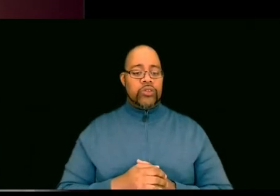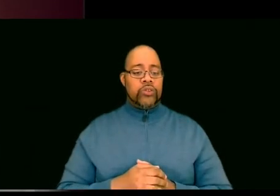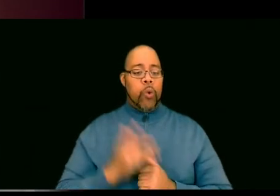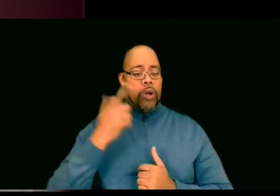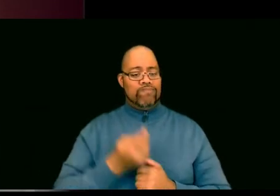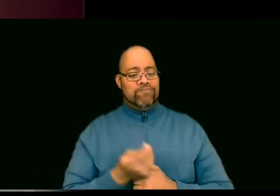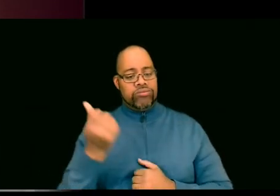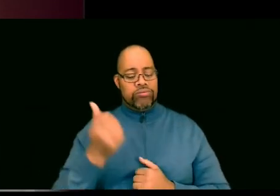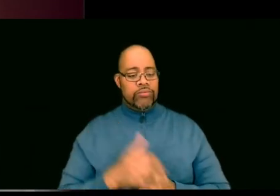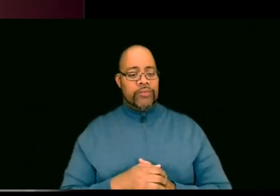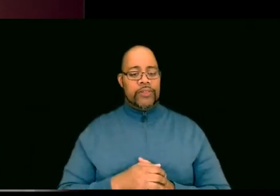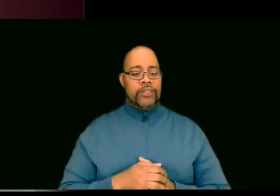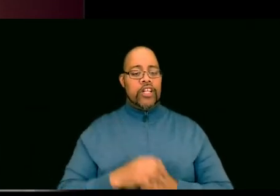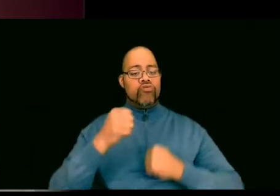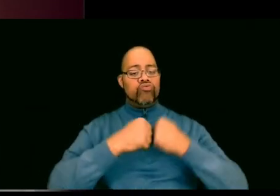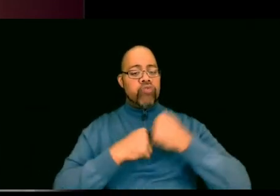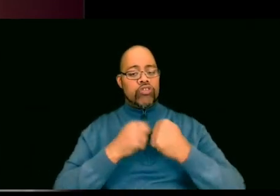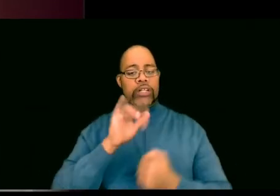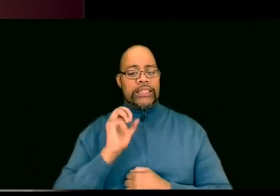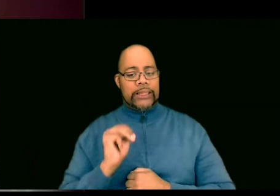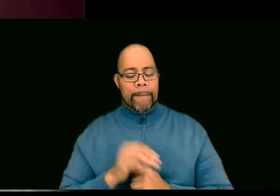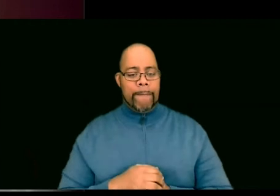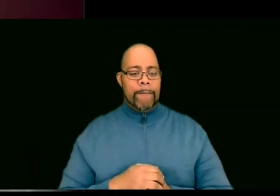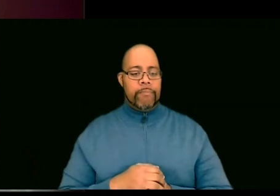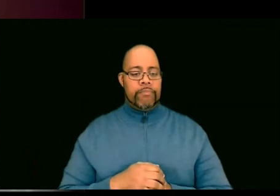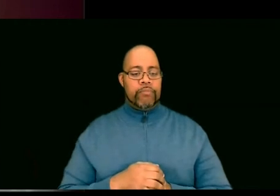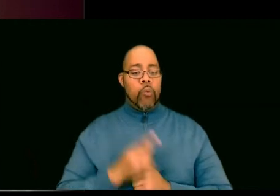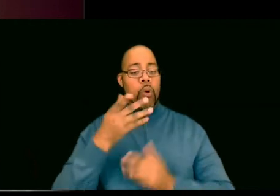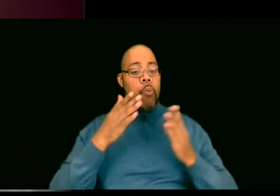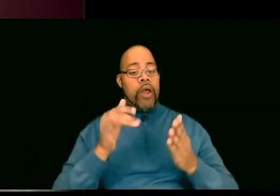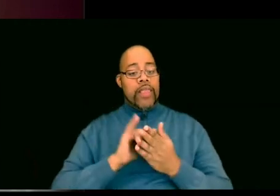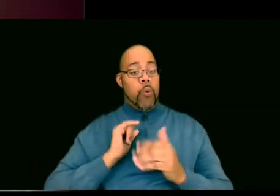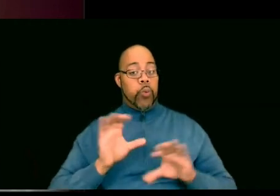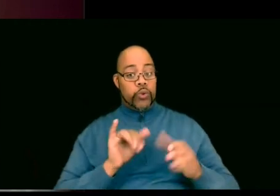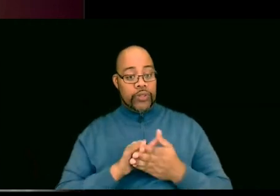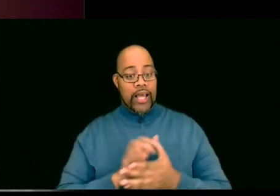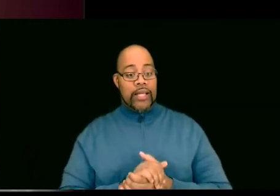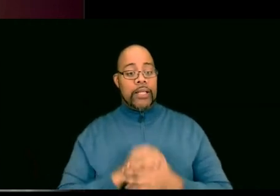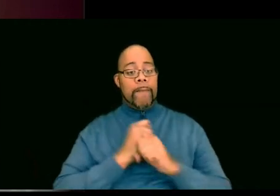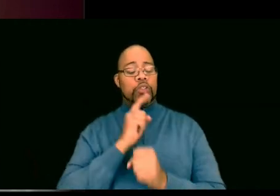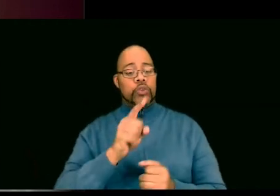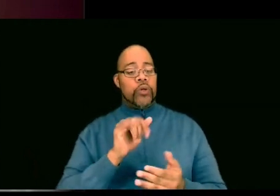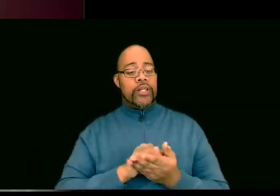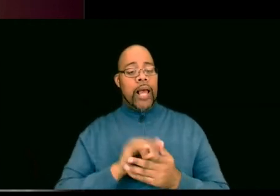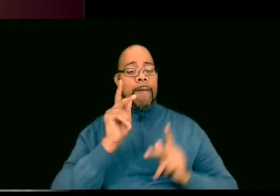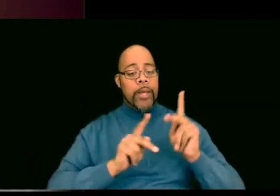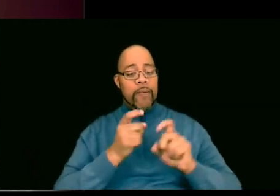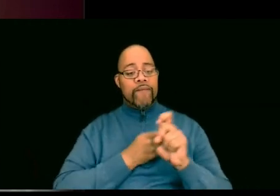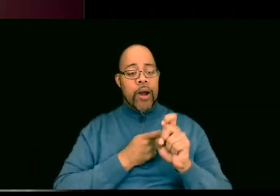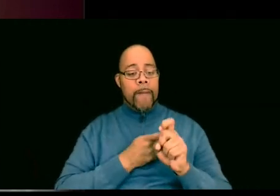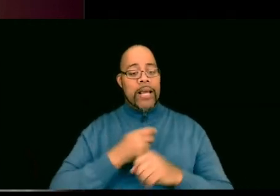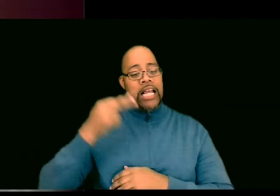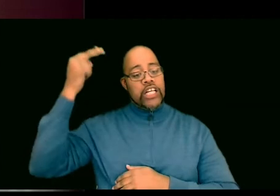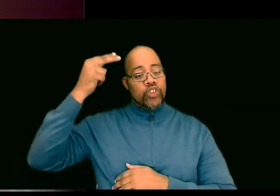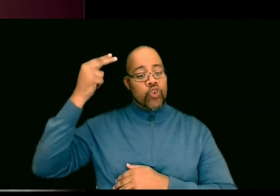gonna eradicate structural racism? One of the ways we're going to do that is make sure that